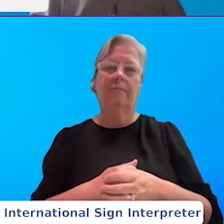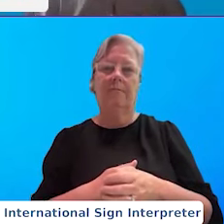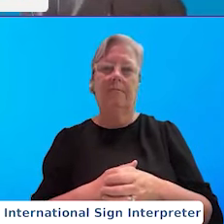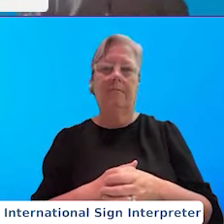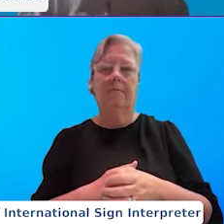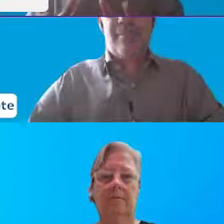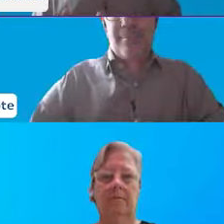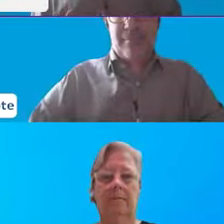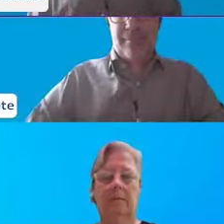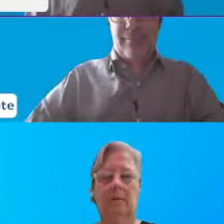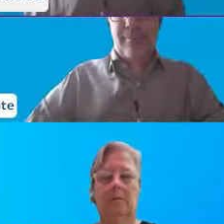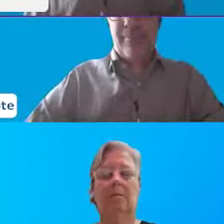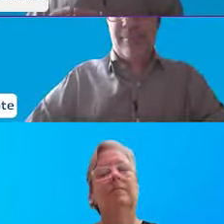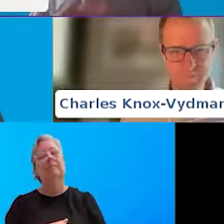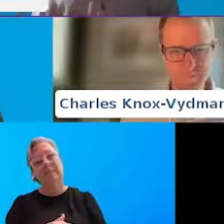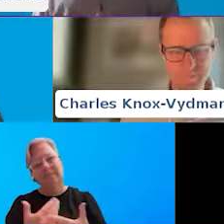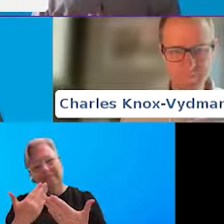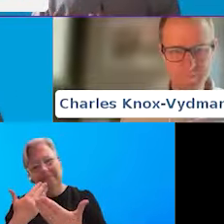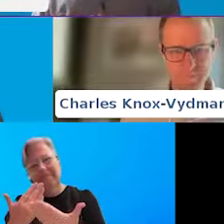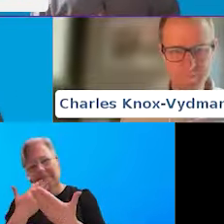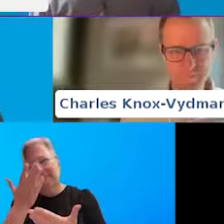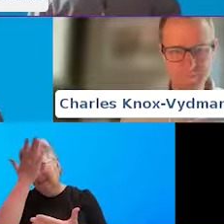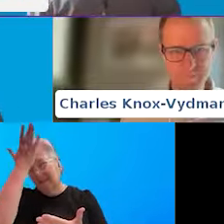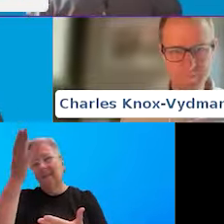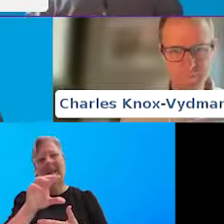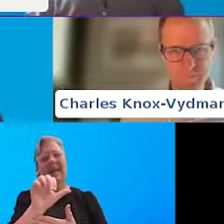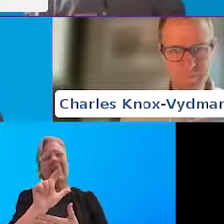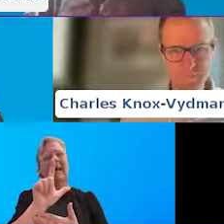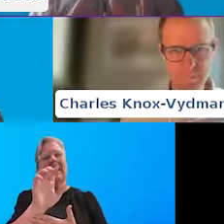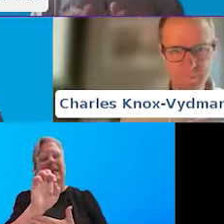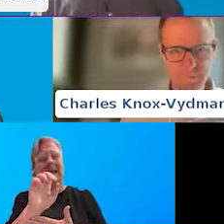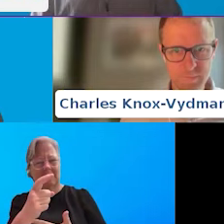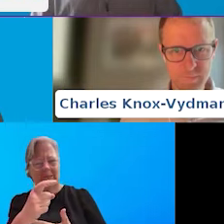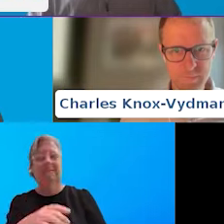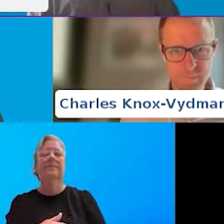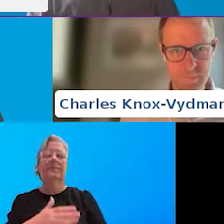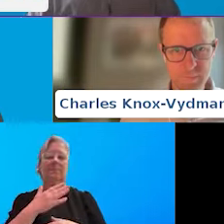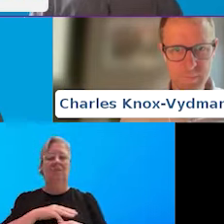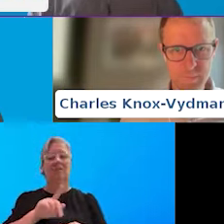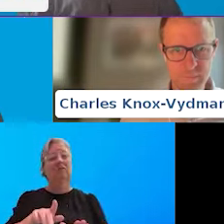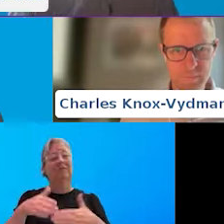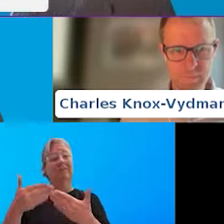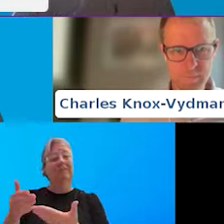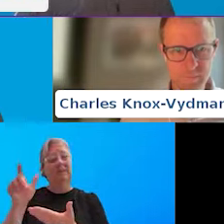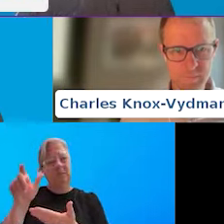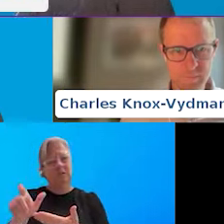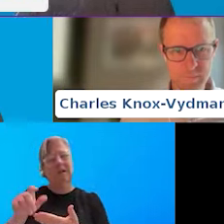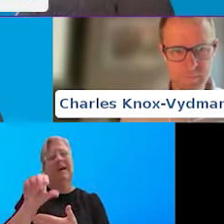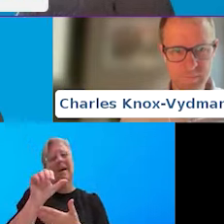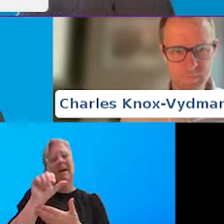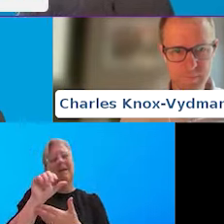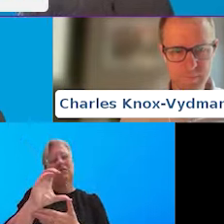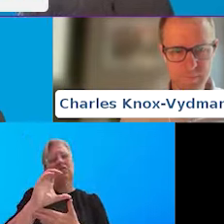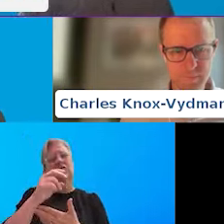public intervention, community mobilization, and private sector, but getting a sense of the scale is essential. Thank you